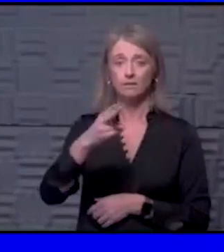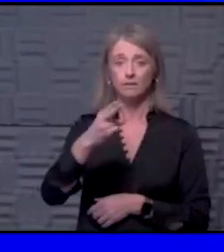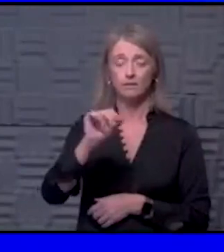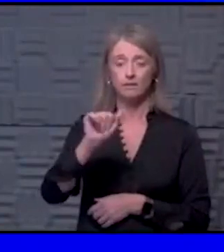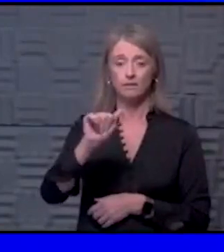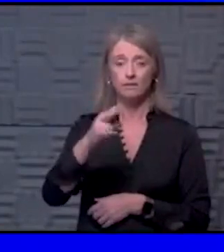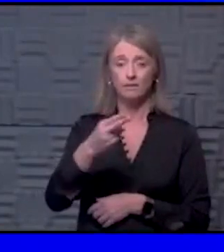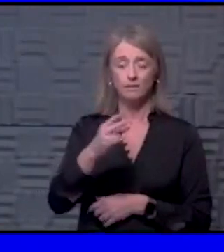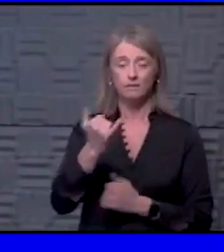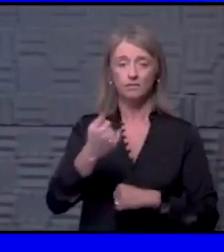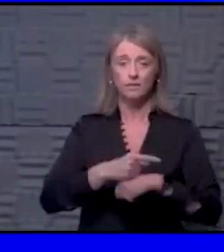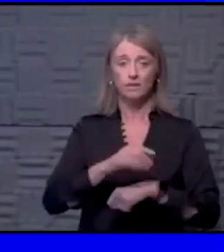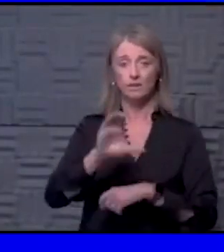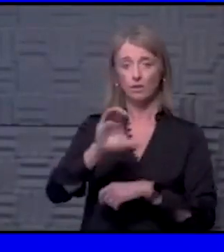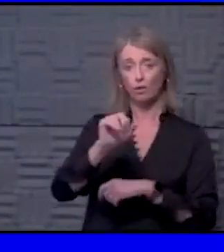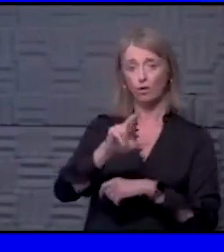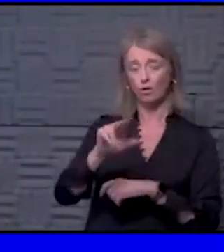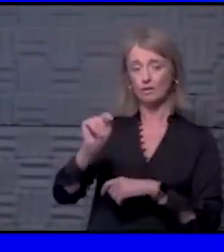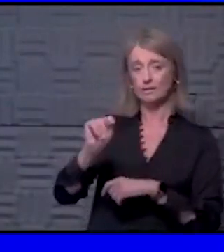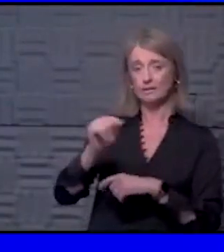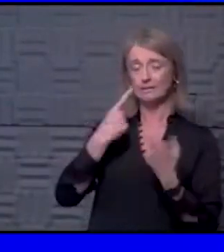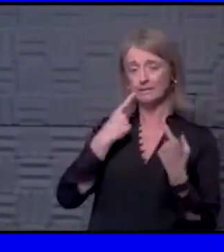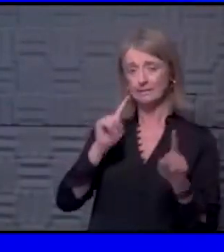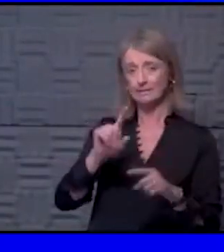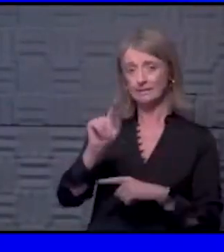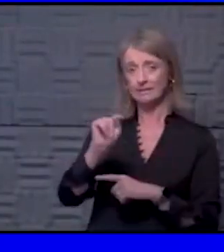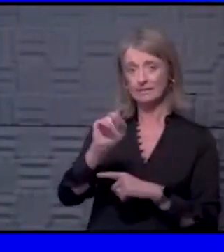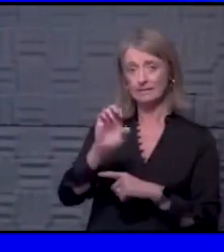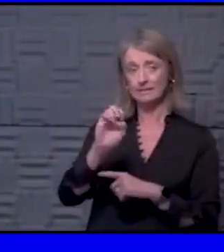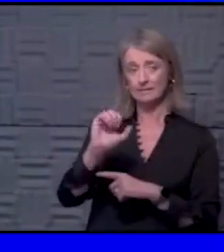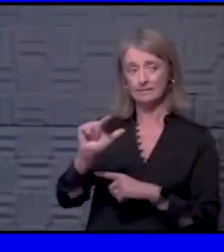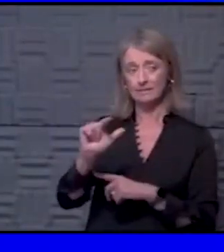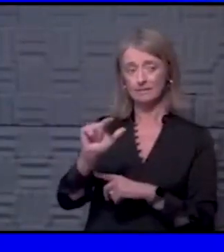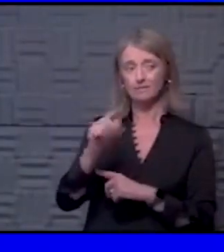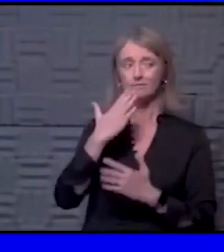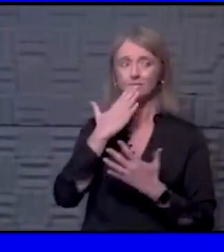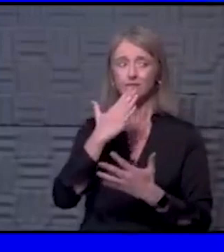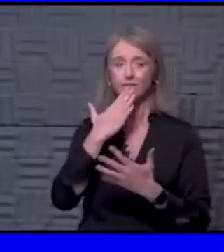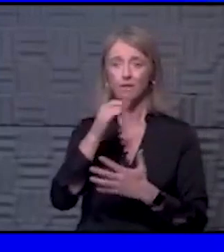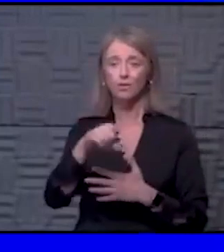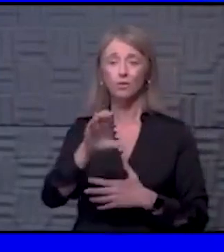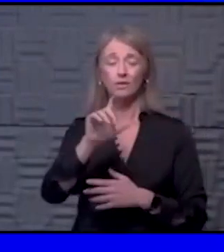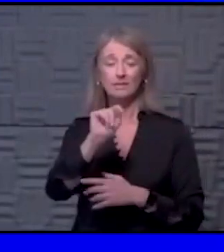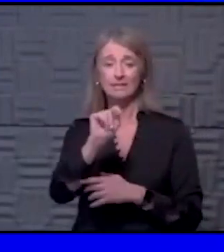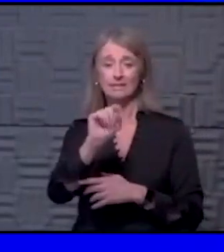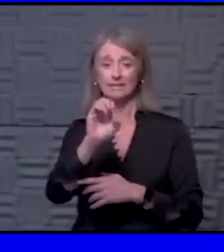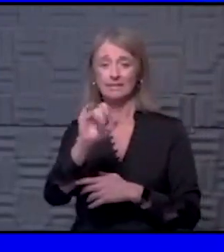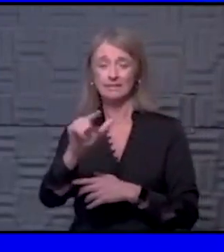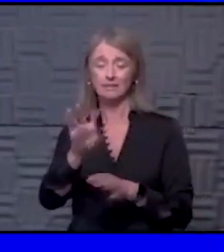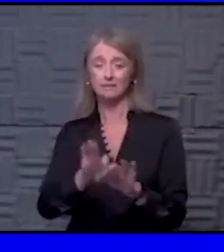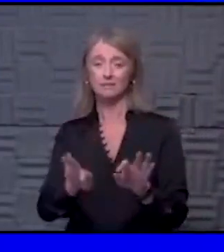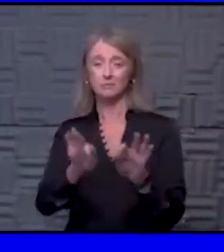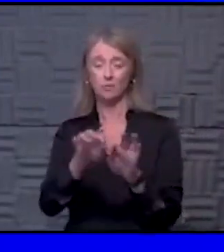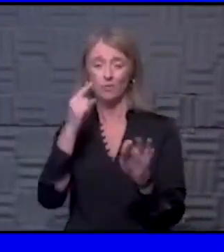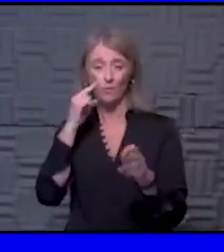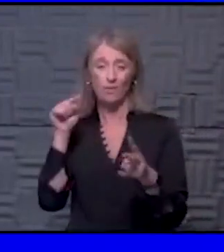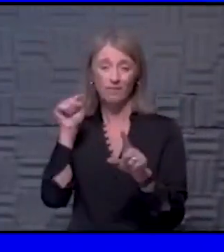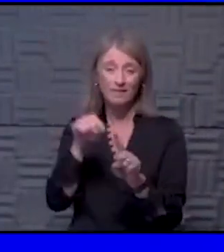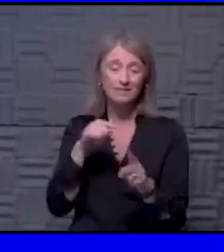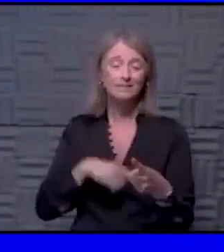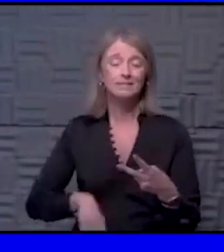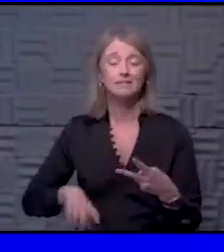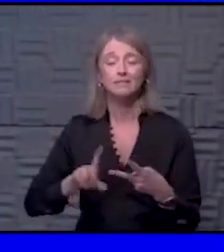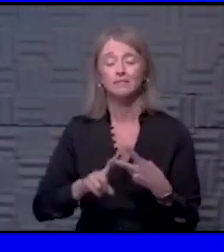T therapy announcement. And again, that's a T cells. Thank your T cells, because T cells are important for this. They're important